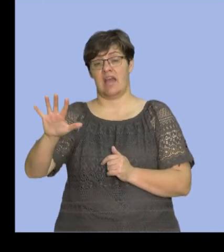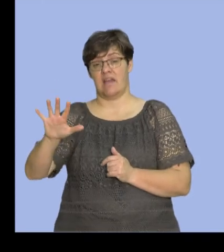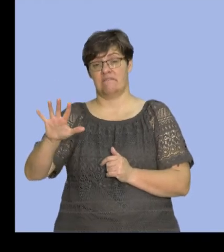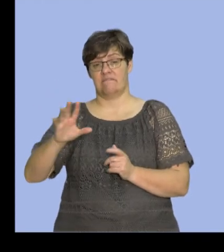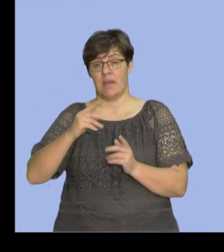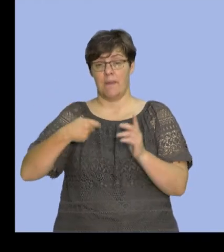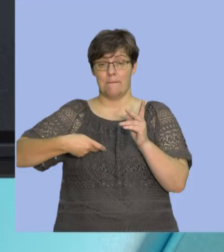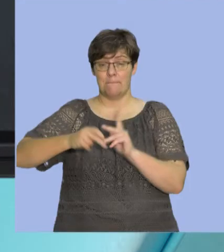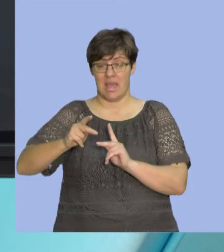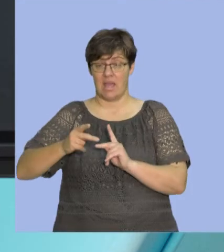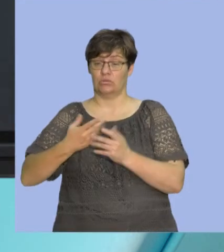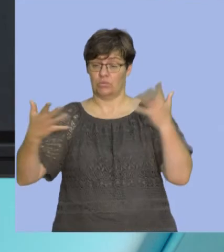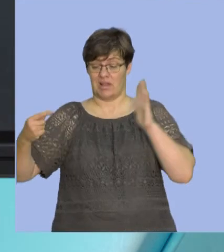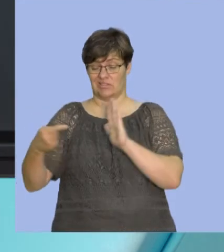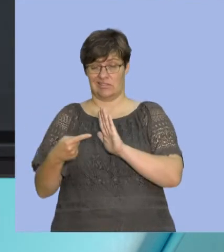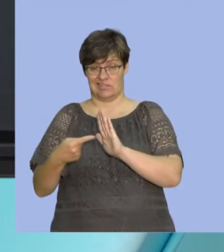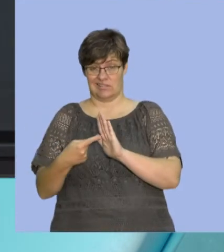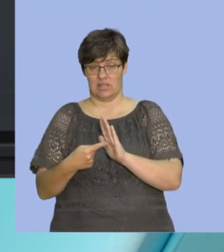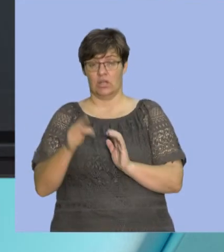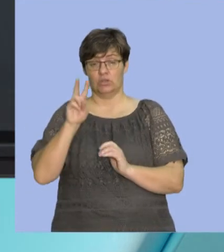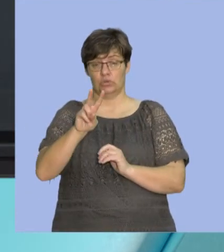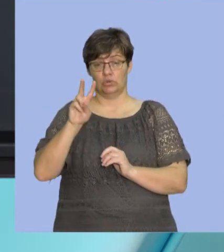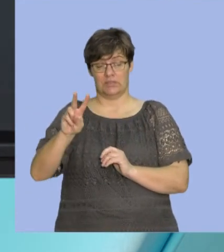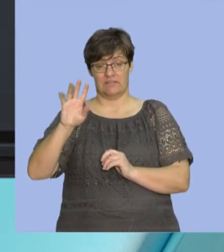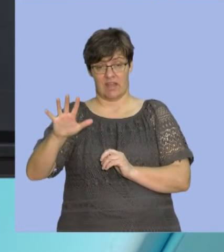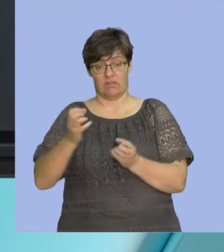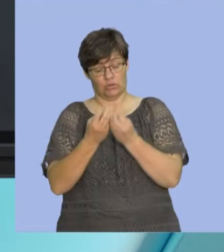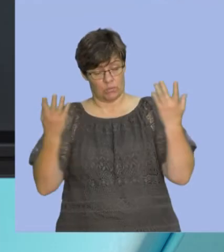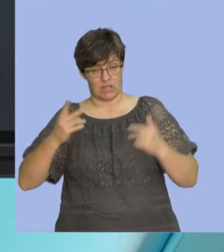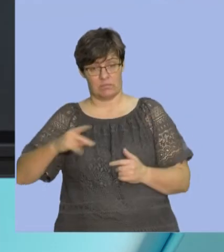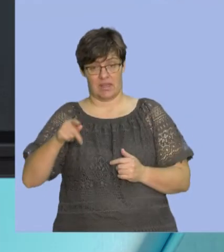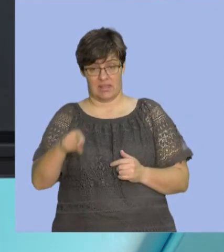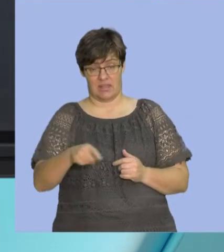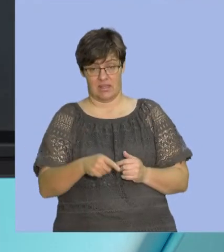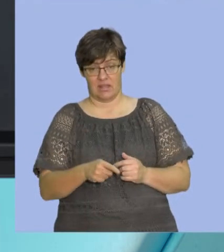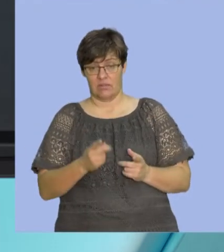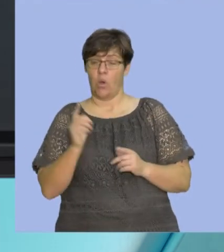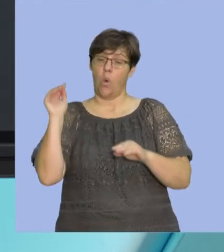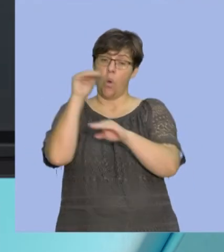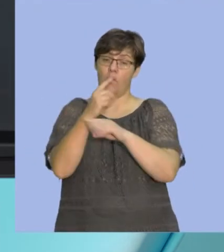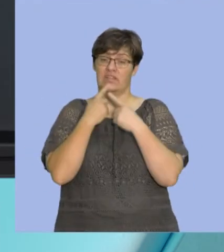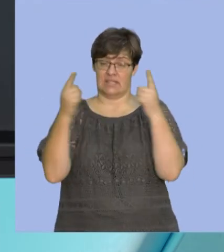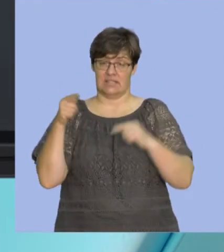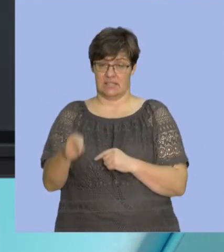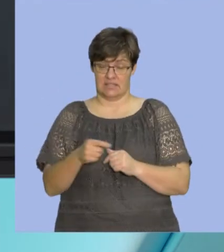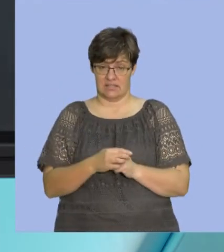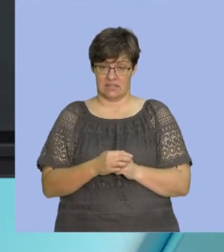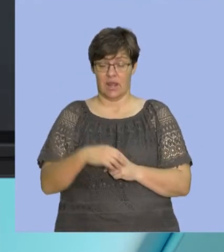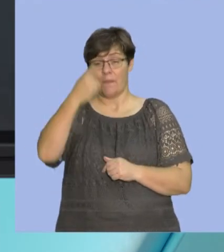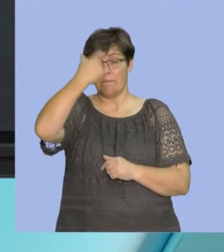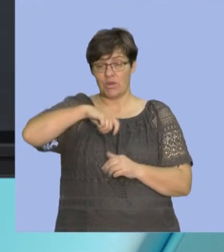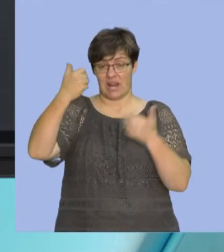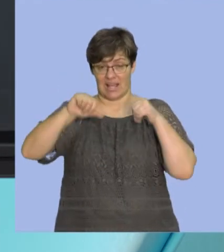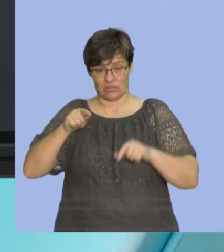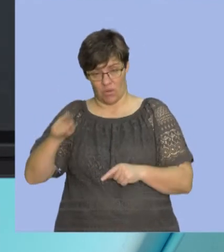much. Okay? There was an amount of 225 too much. You overstated the amount in the personal account